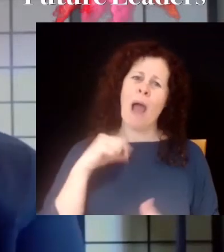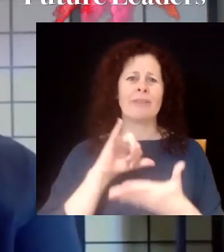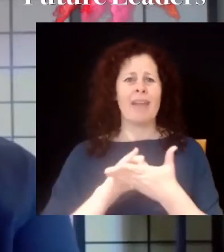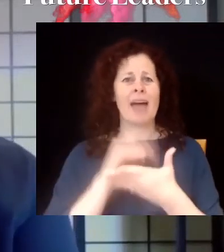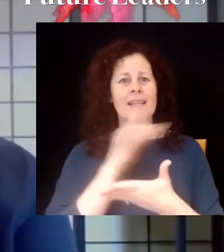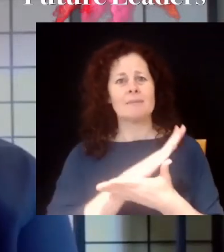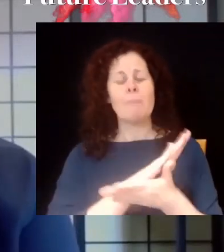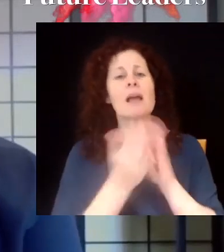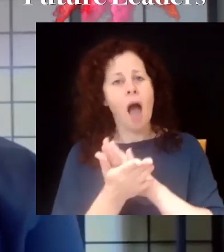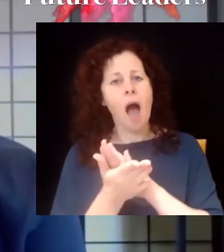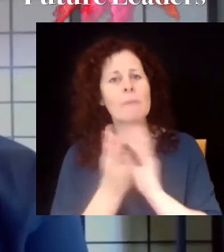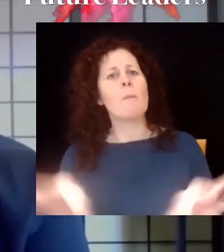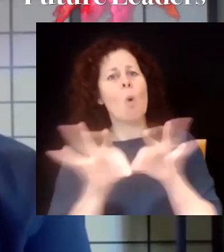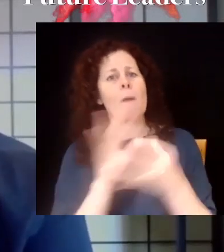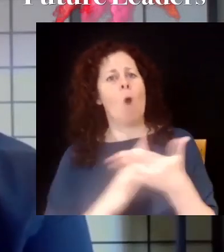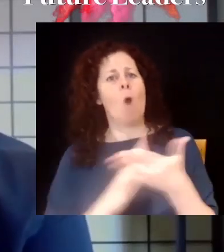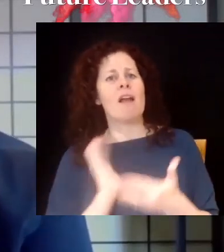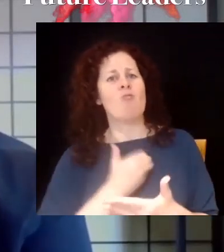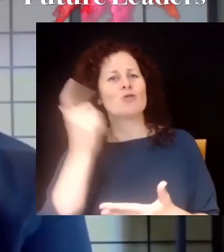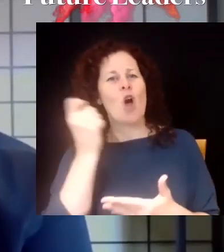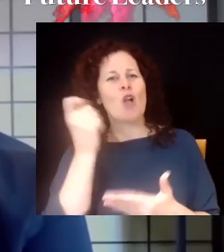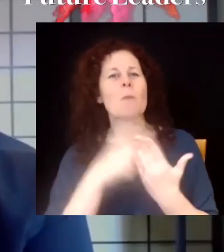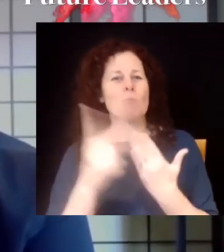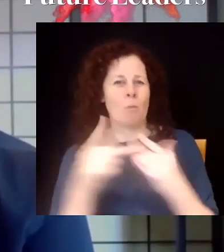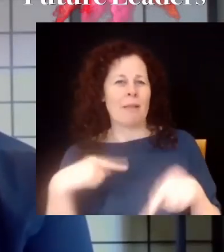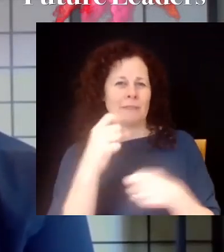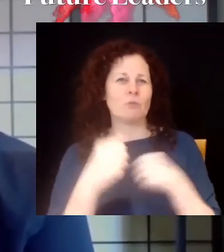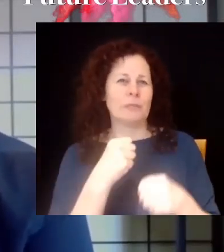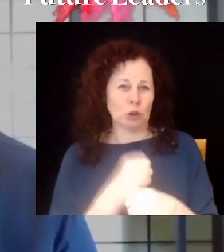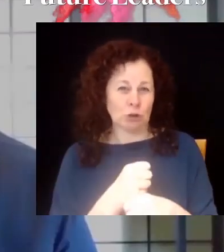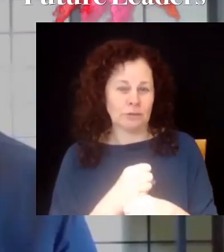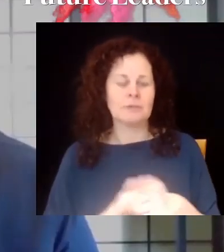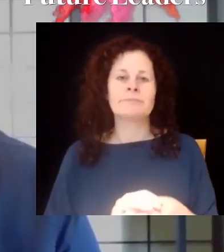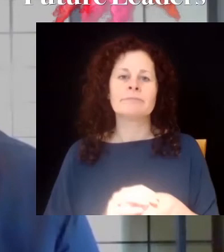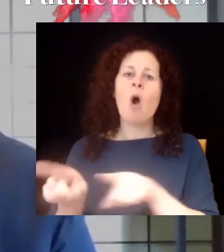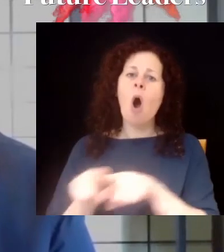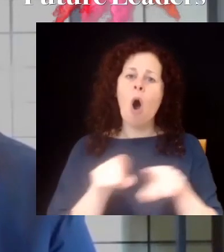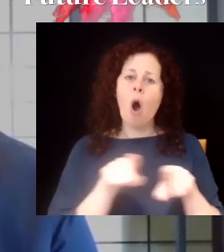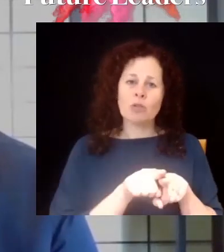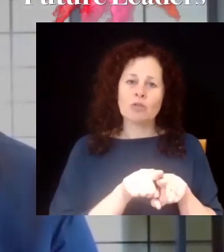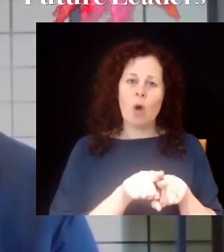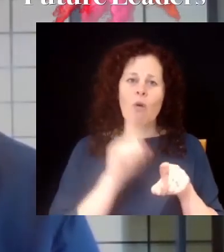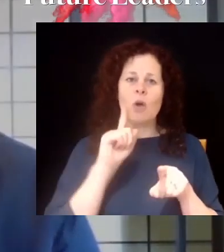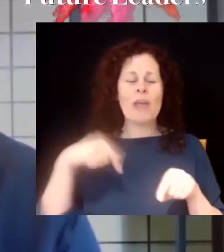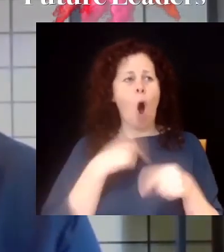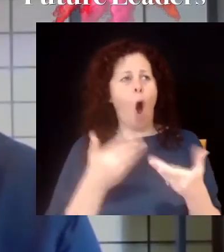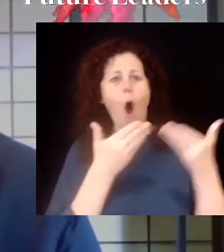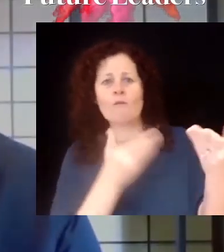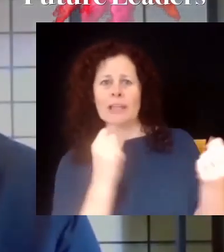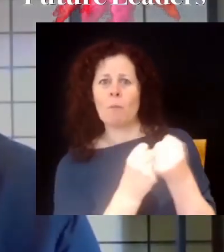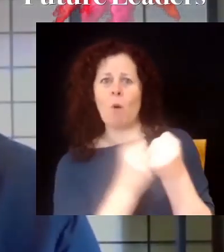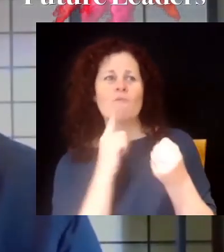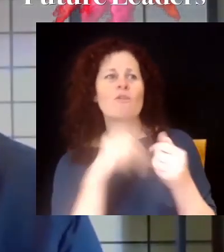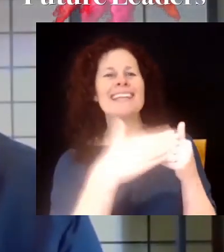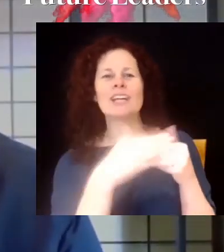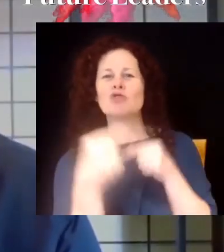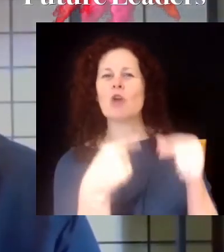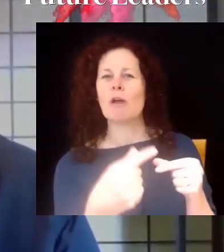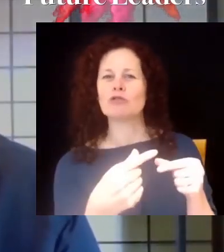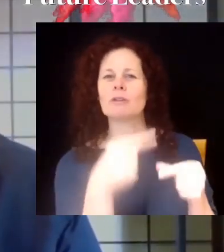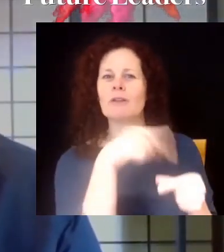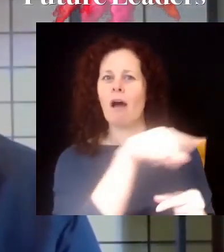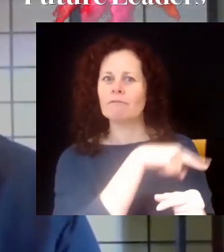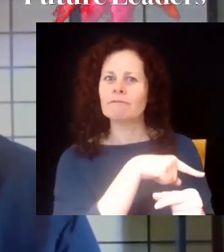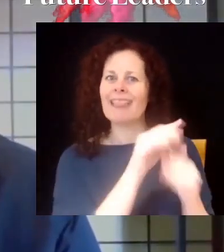program, we wanted to check in with our first two scholars from 1991, Shinji and Heather. Hi, Shinji. Thanks for joining us tonight. How did you feel when you got